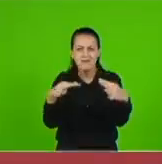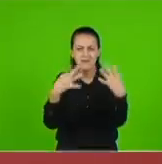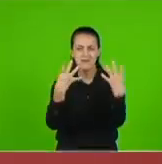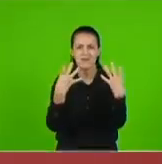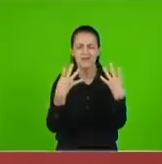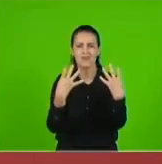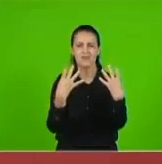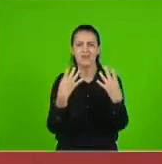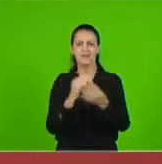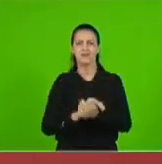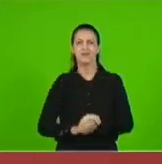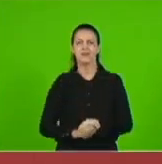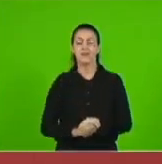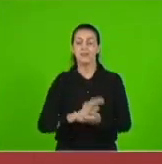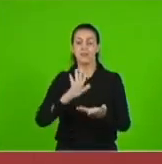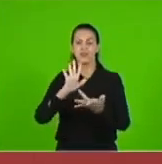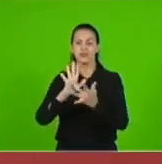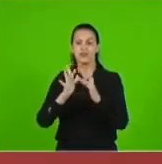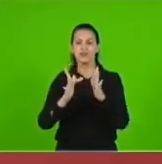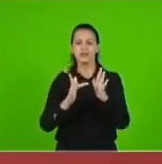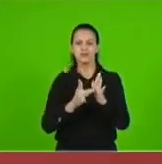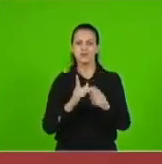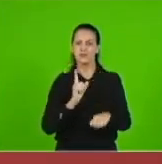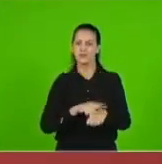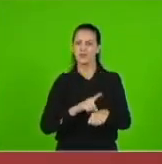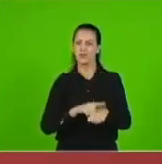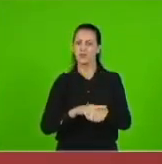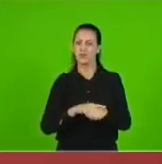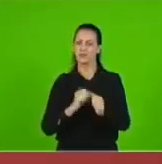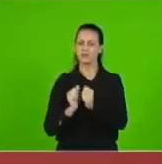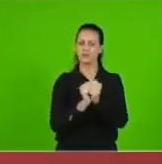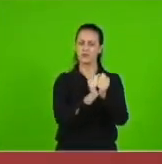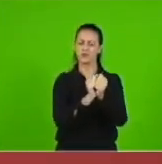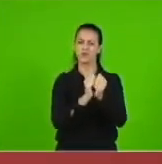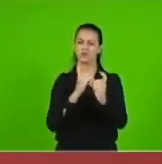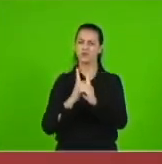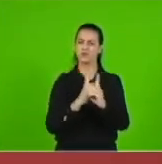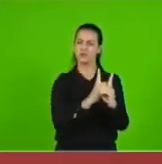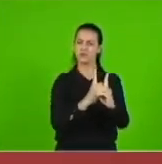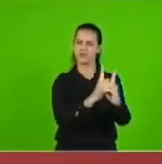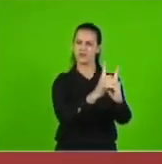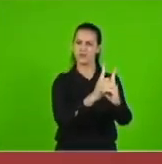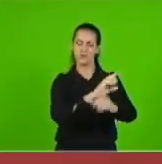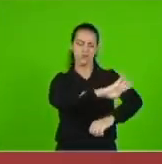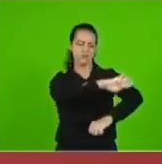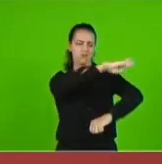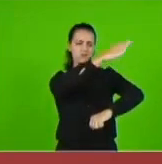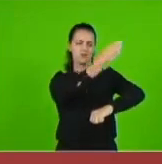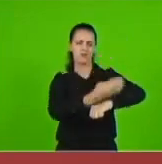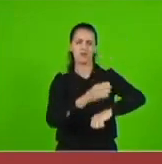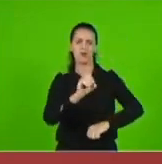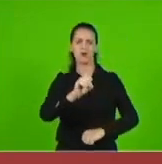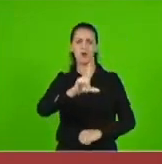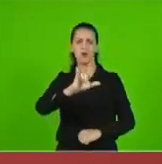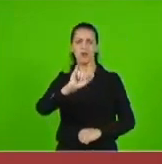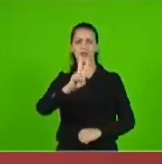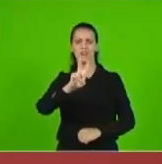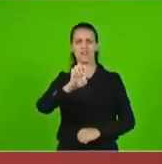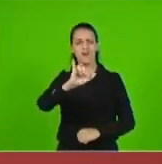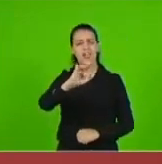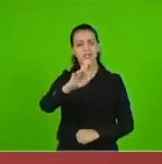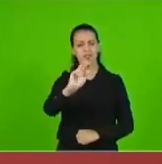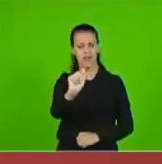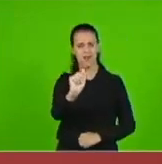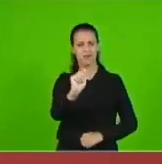And now observe with attention. When Jesus, when he goes up to the Mount of Olives,